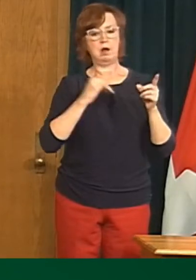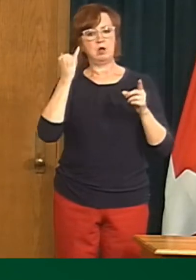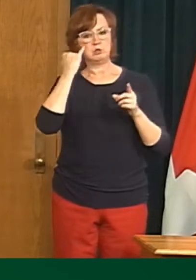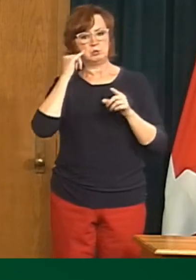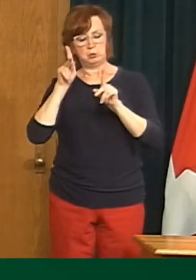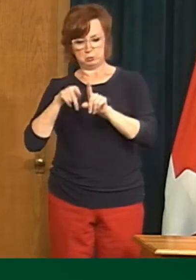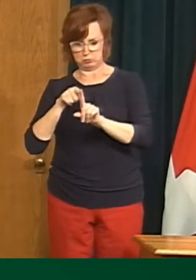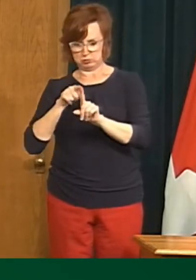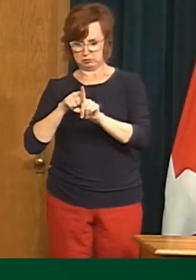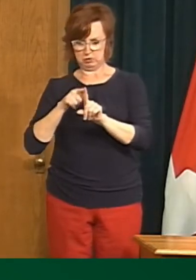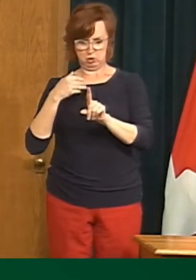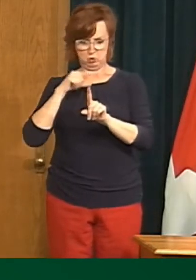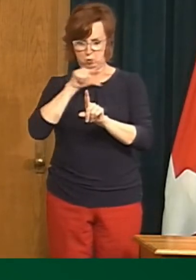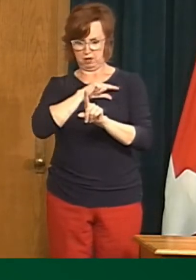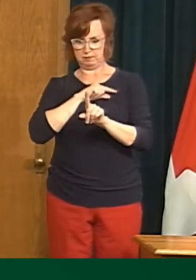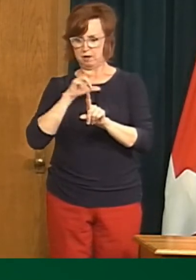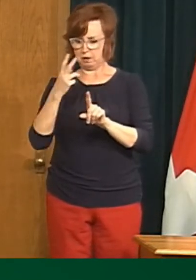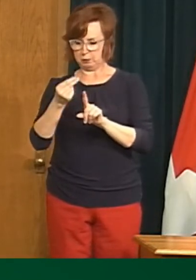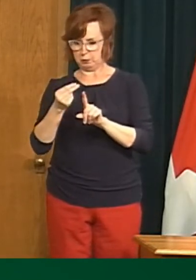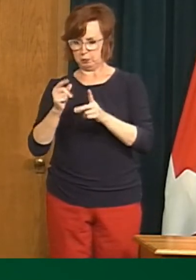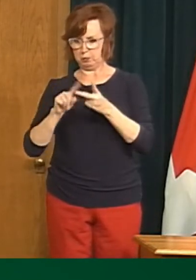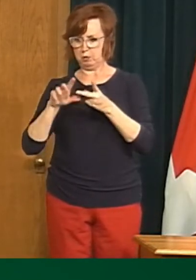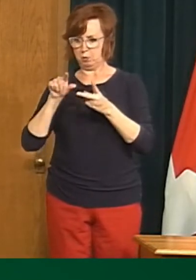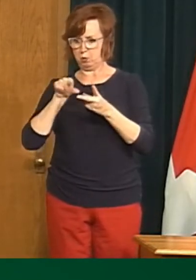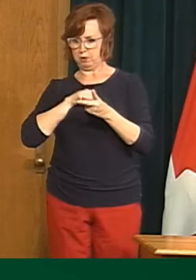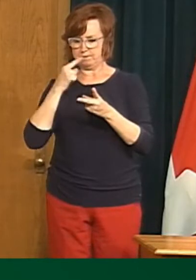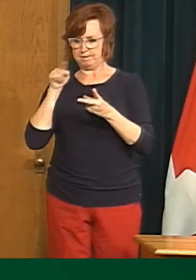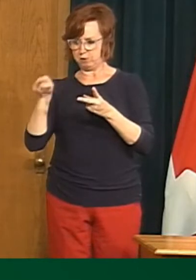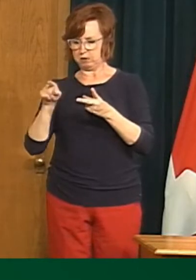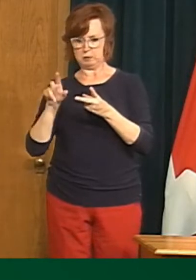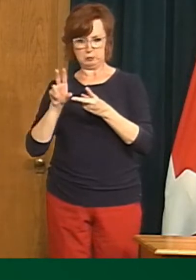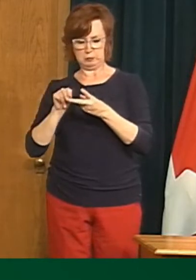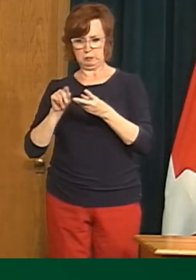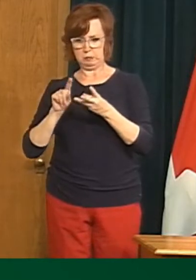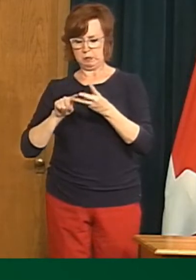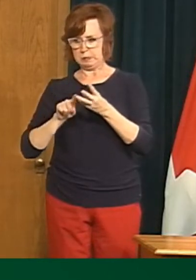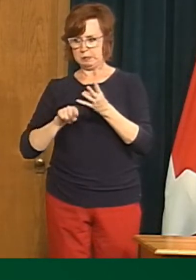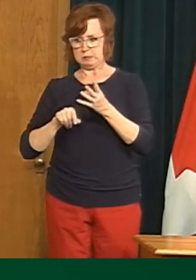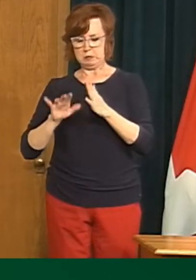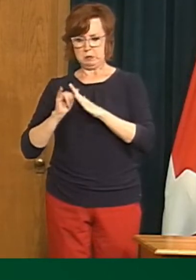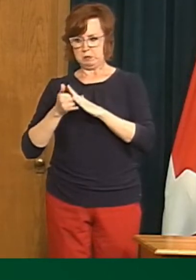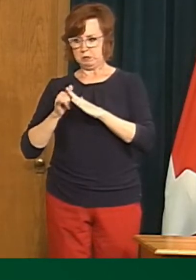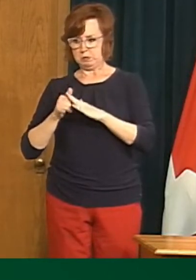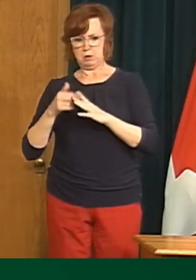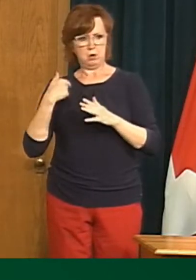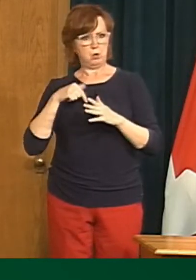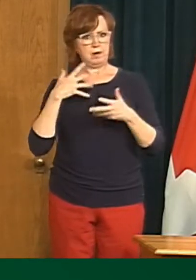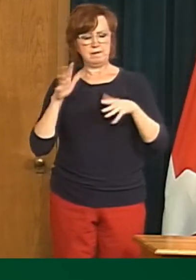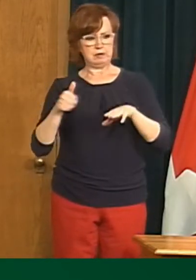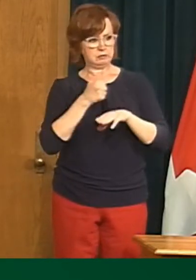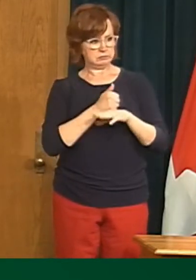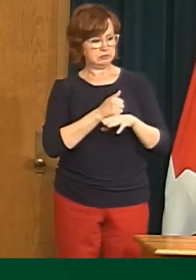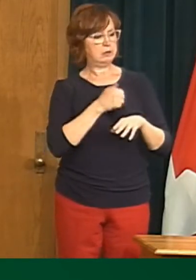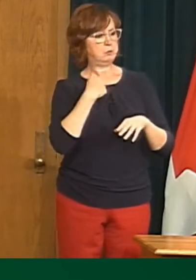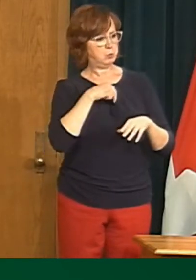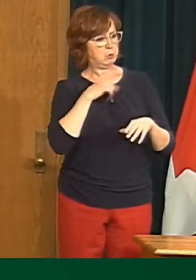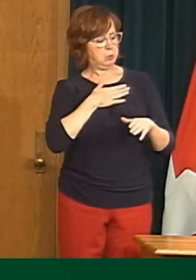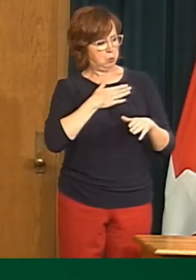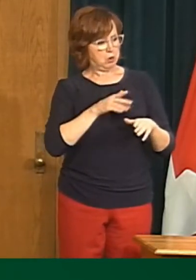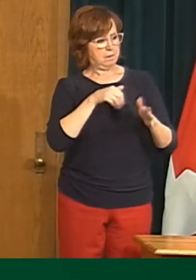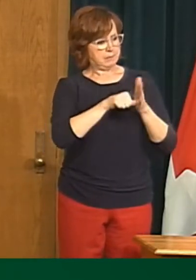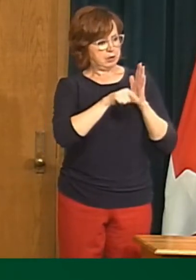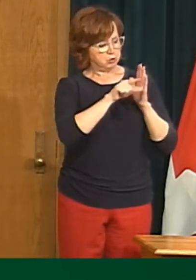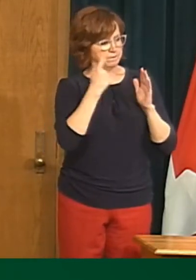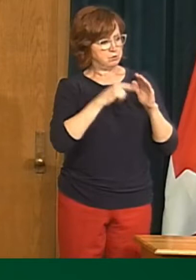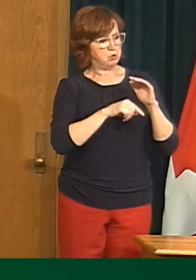to self-isolate, we would compensate them $450 a week for up to 2 weeks, so a total of $900, to ensure that